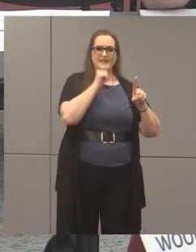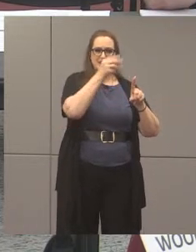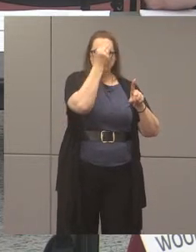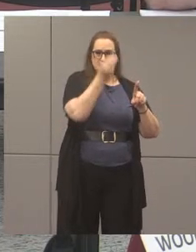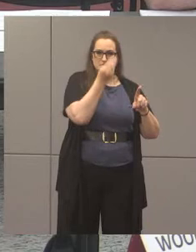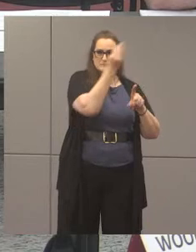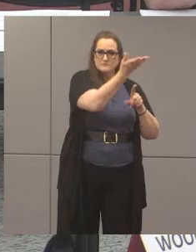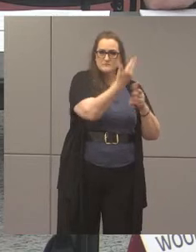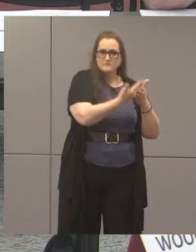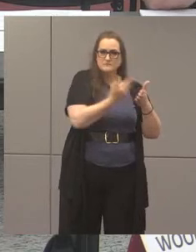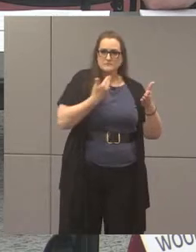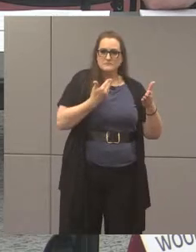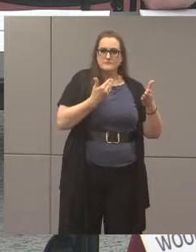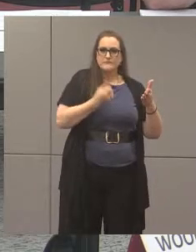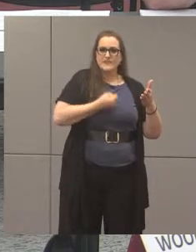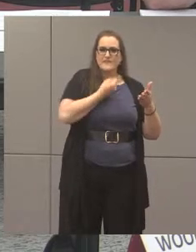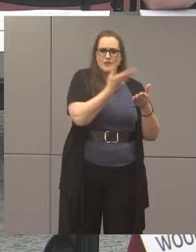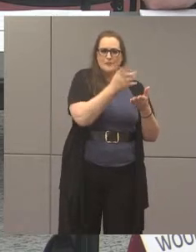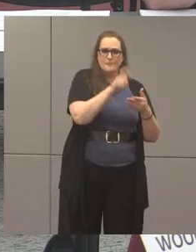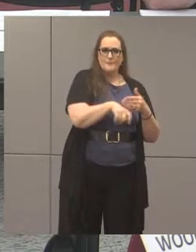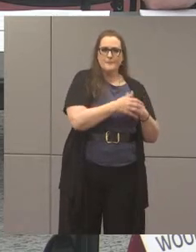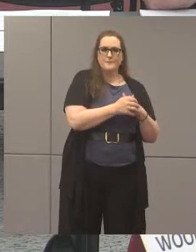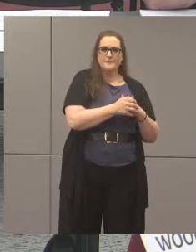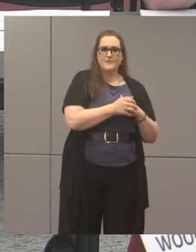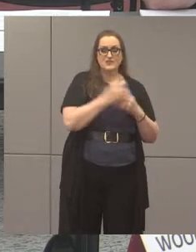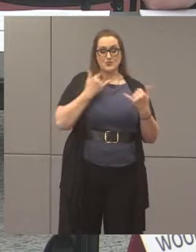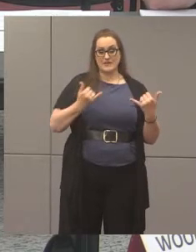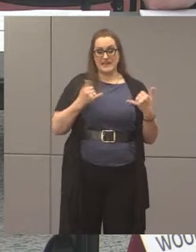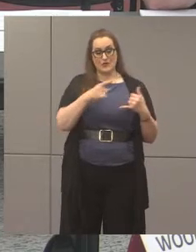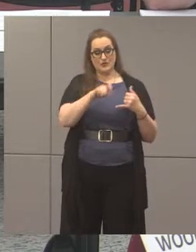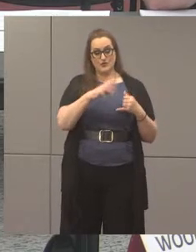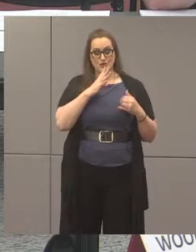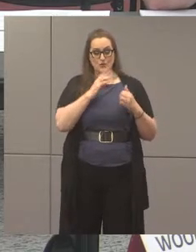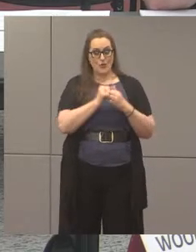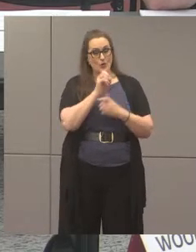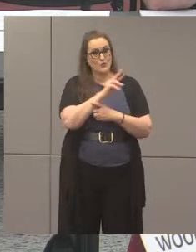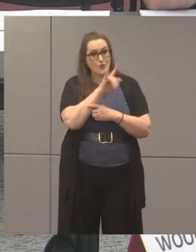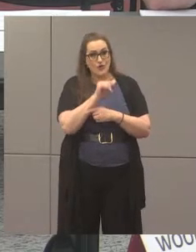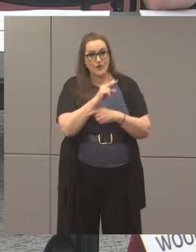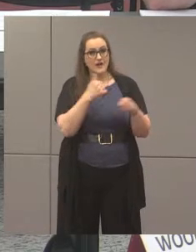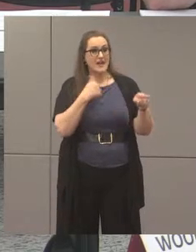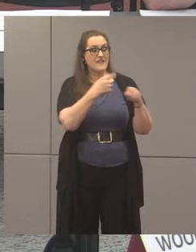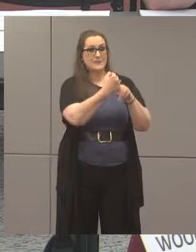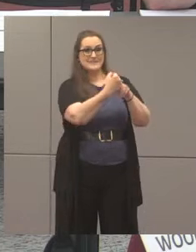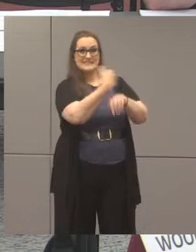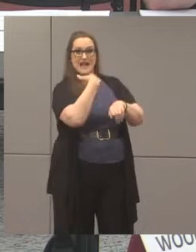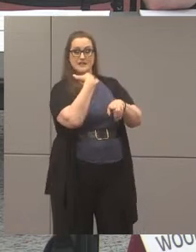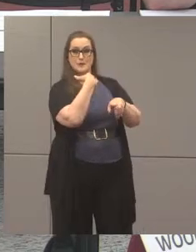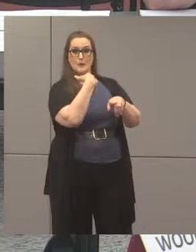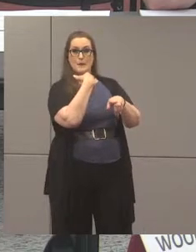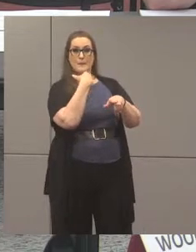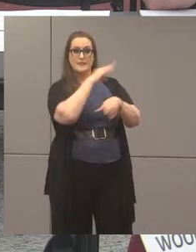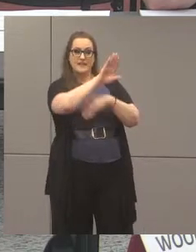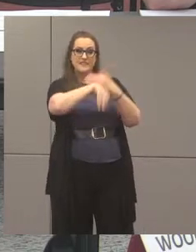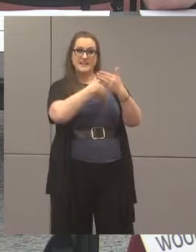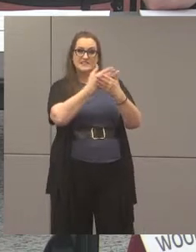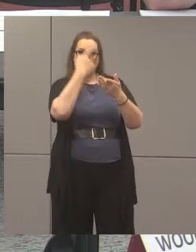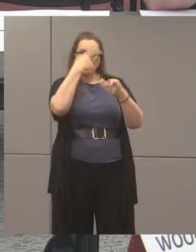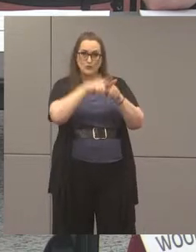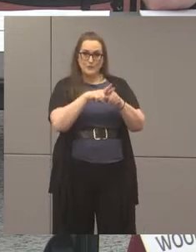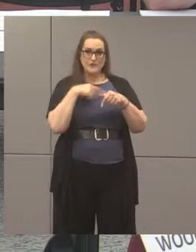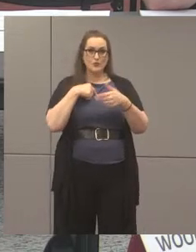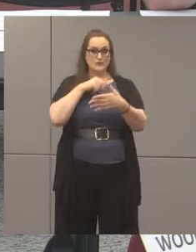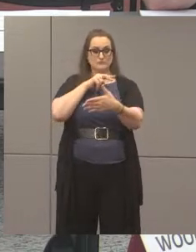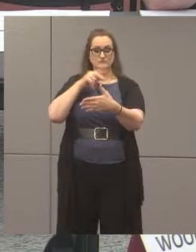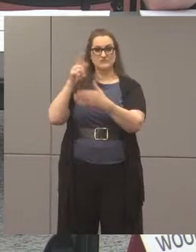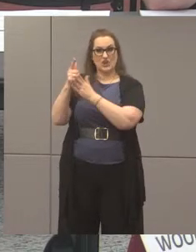disclose. So I would say at this point, you know, he can talk to Oracle, have Oracle send over the entire agreement. We have it